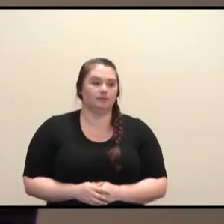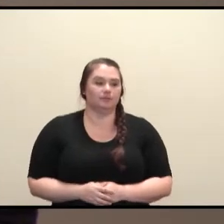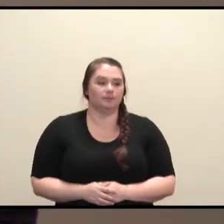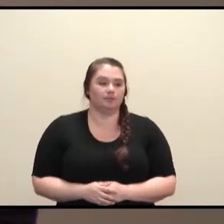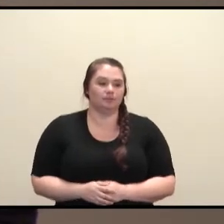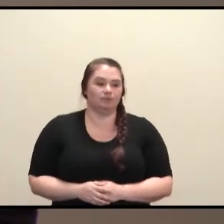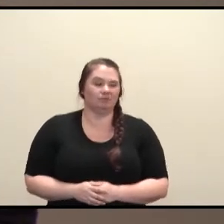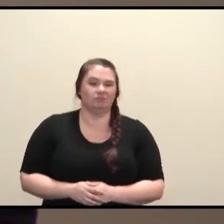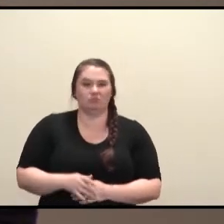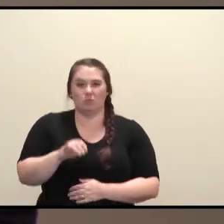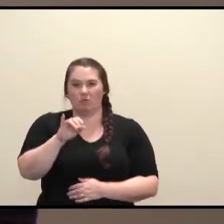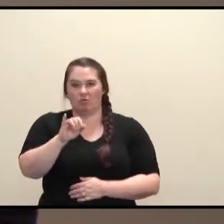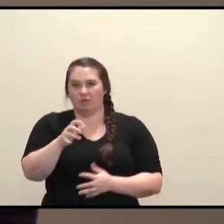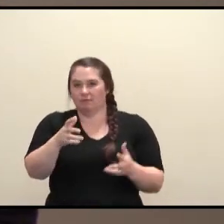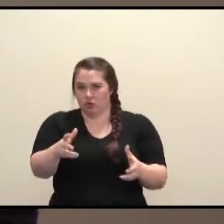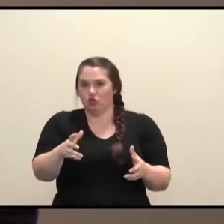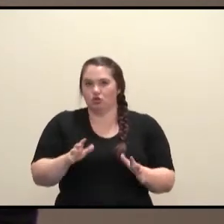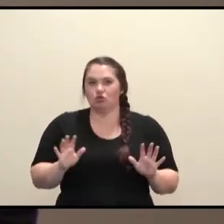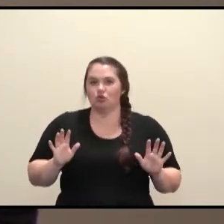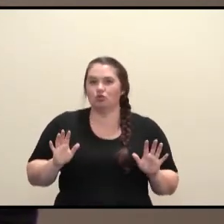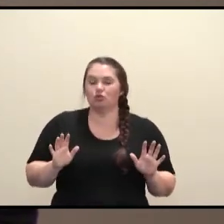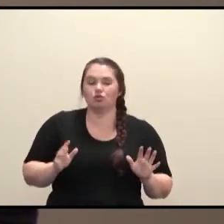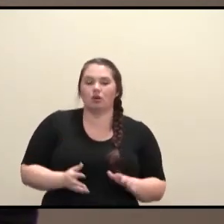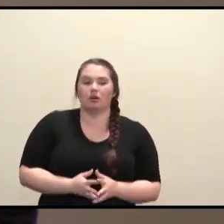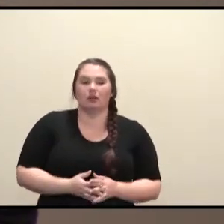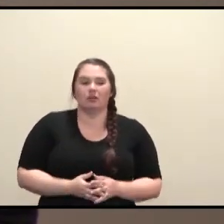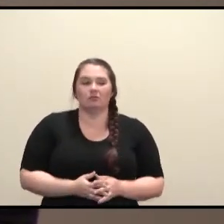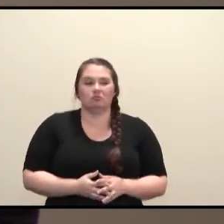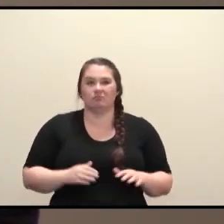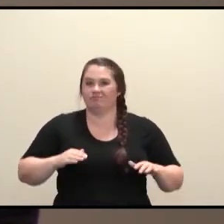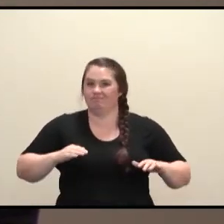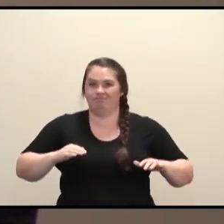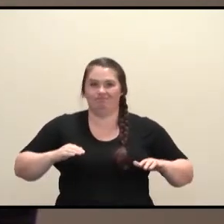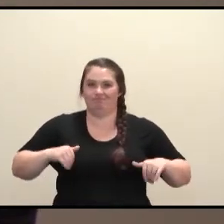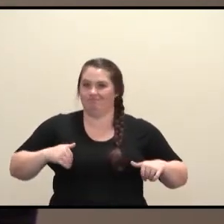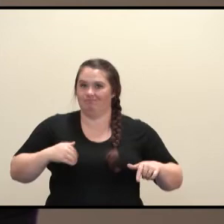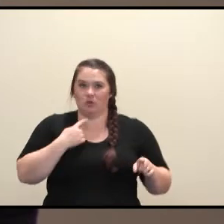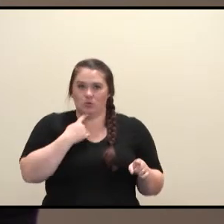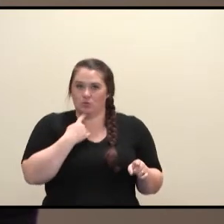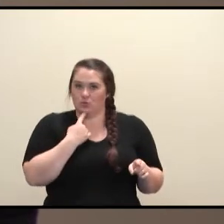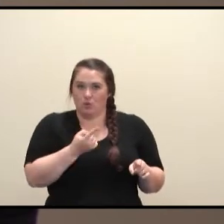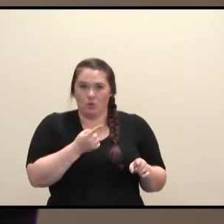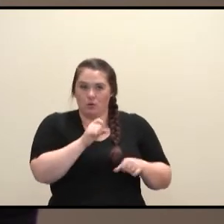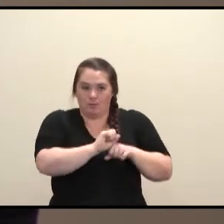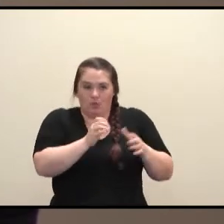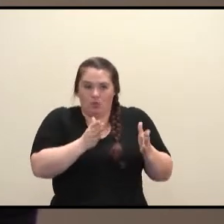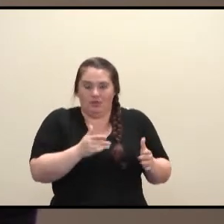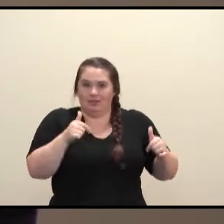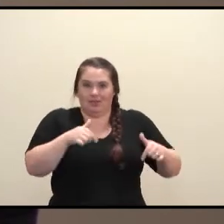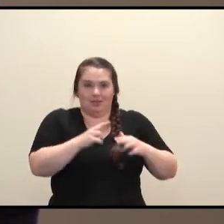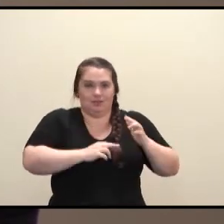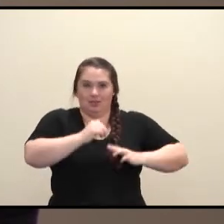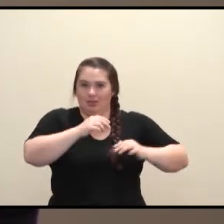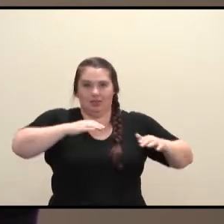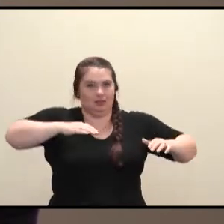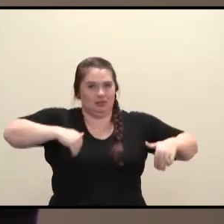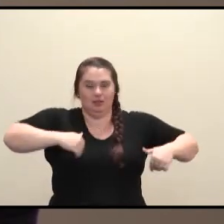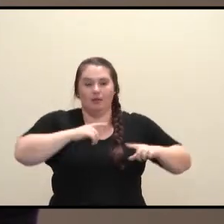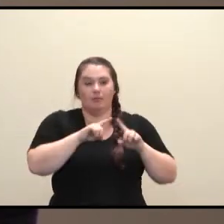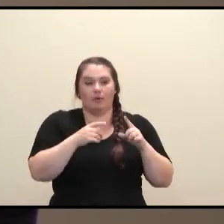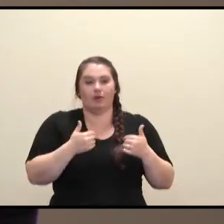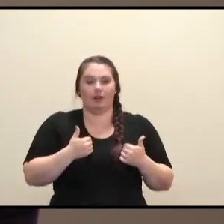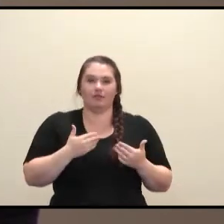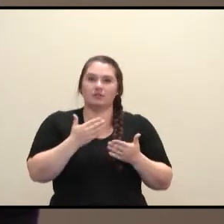So that's pretty straightforward. We haven't had conversations with employees in this building yet, but we do have